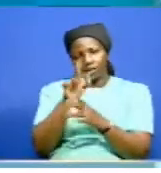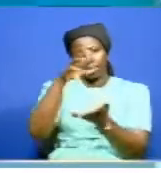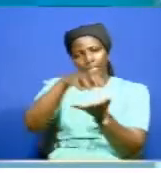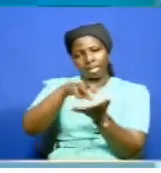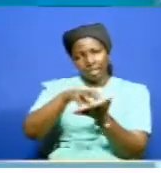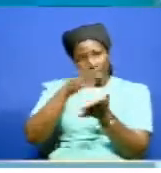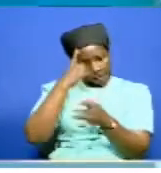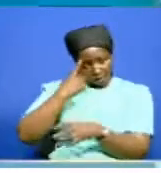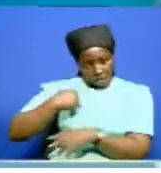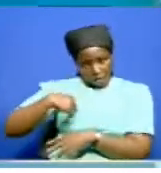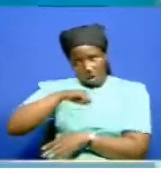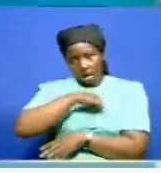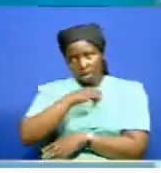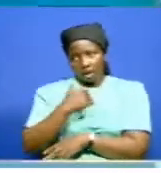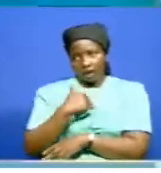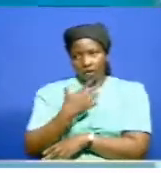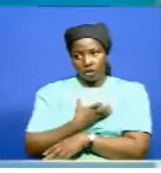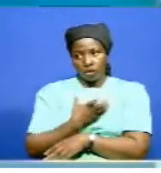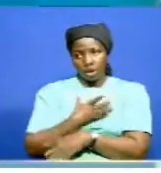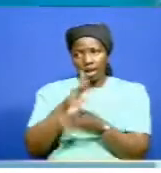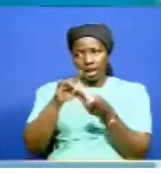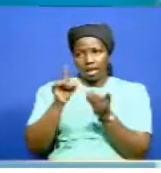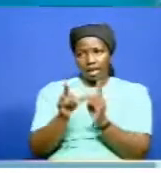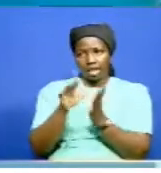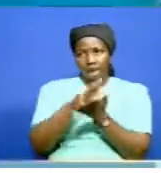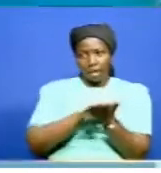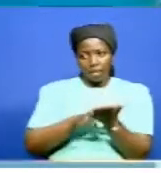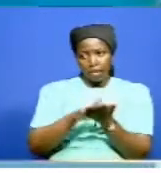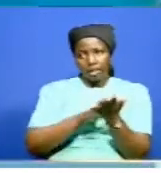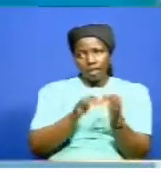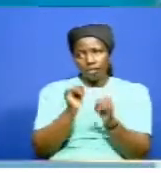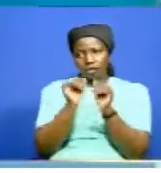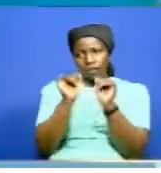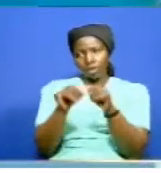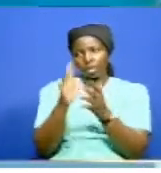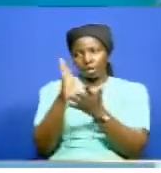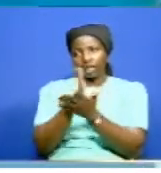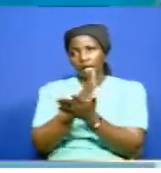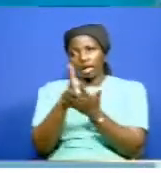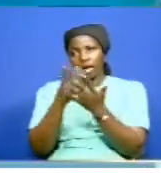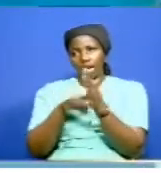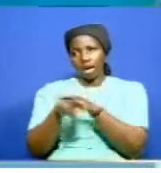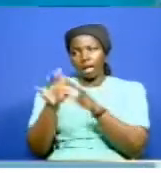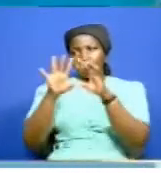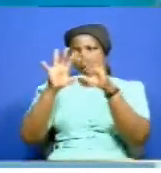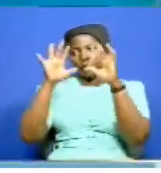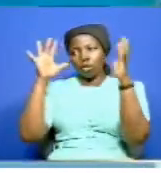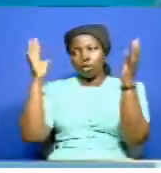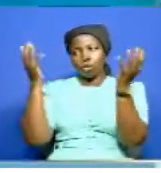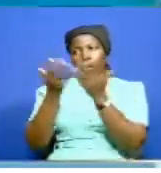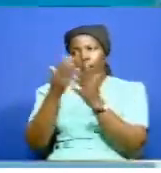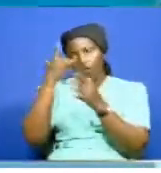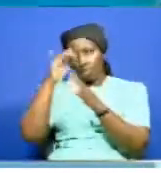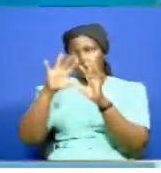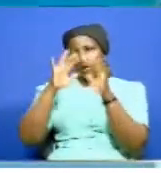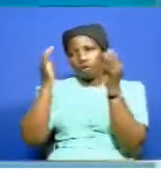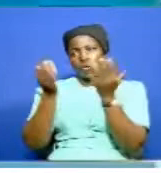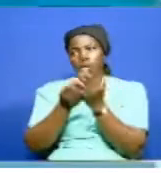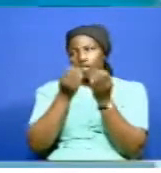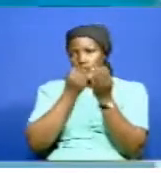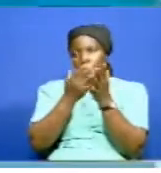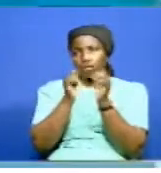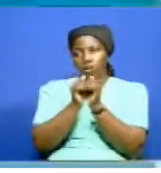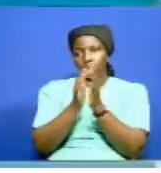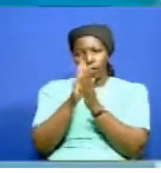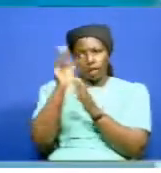that we could also have our own database, which we could also share globally for global information and knowledge, so that